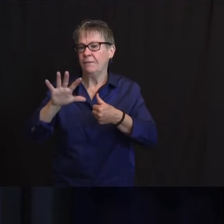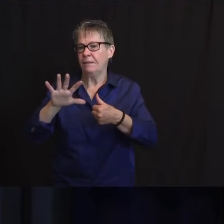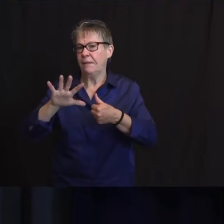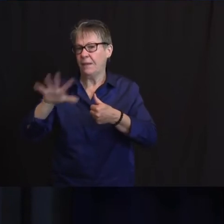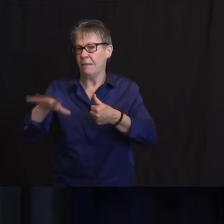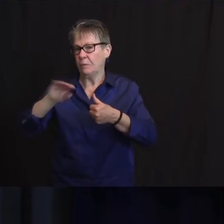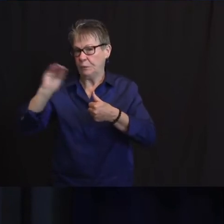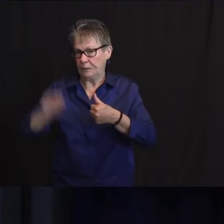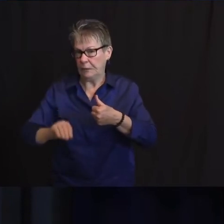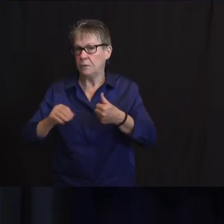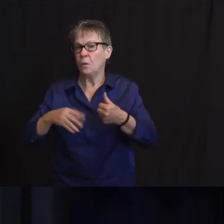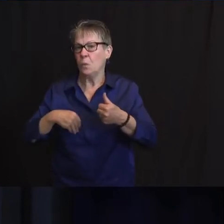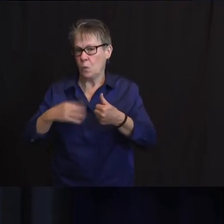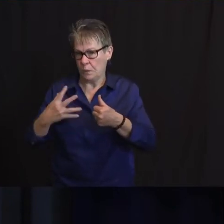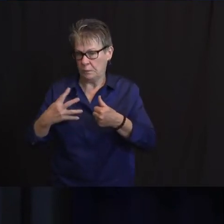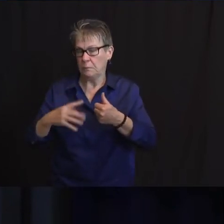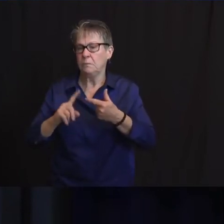55.4% white,